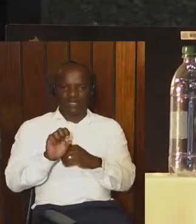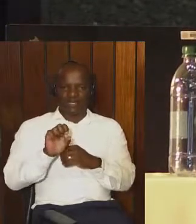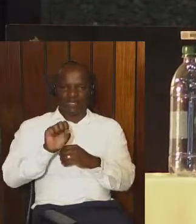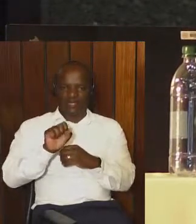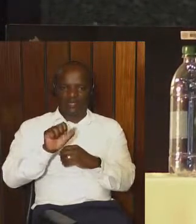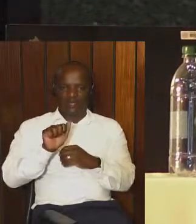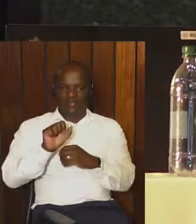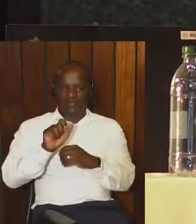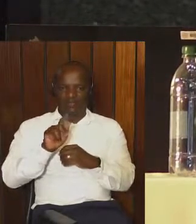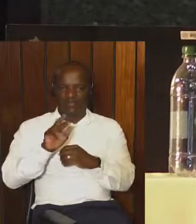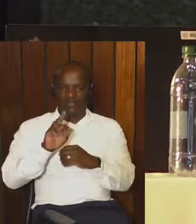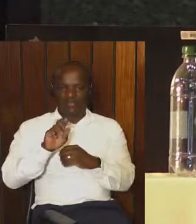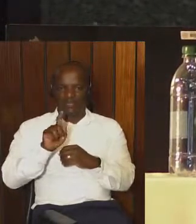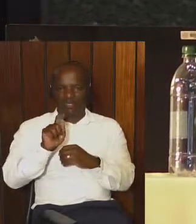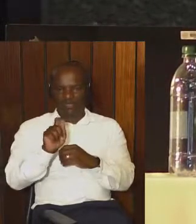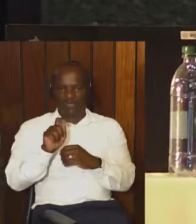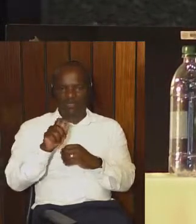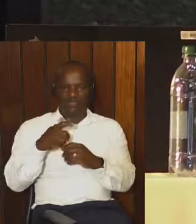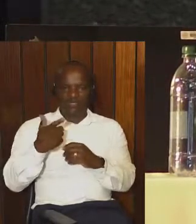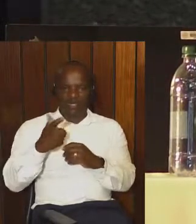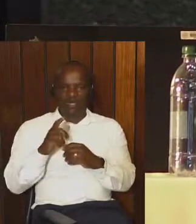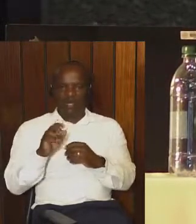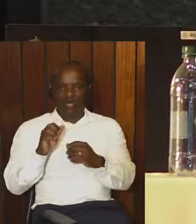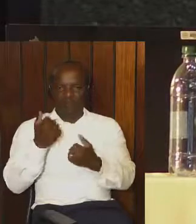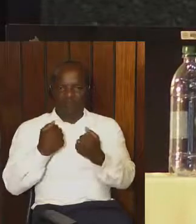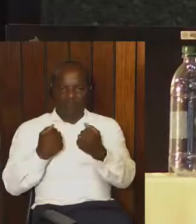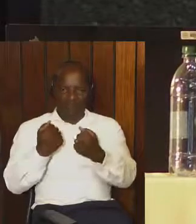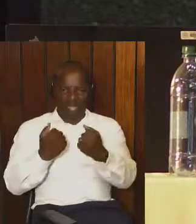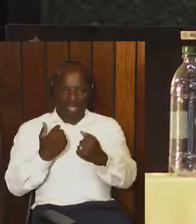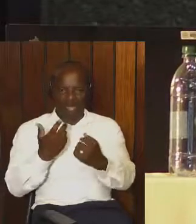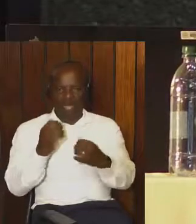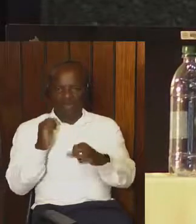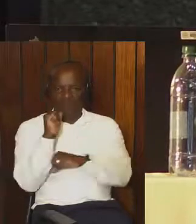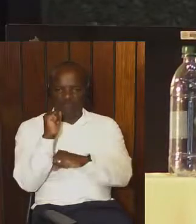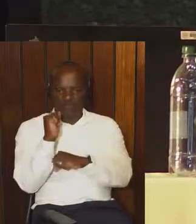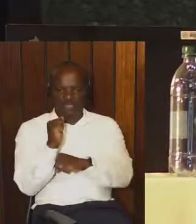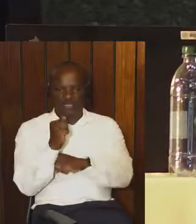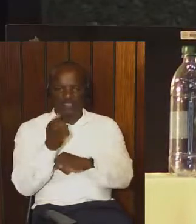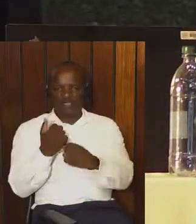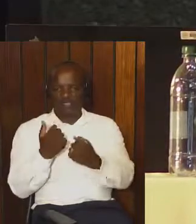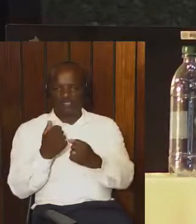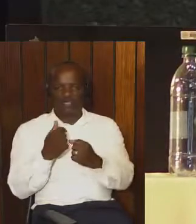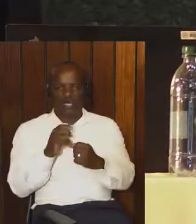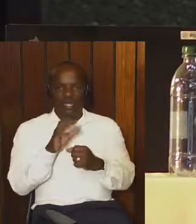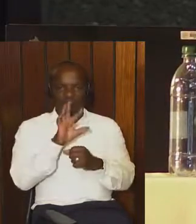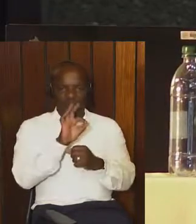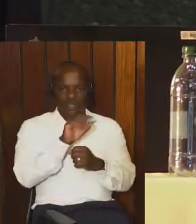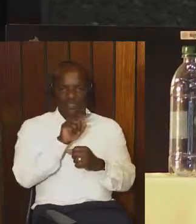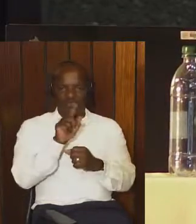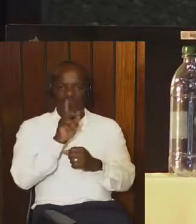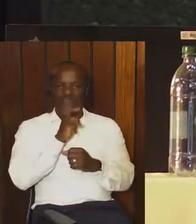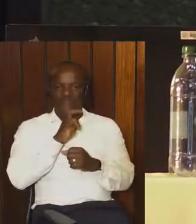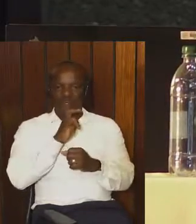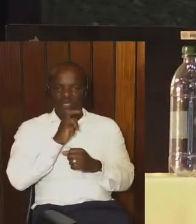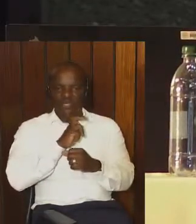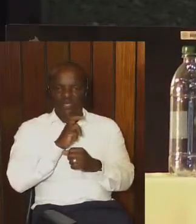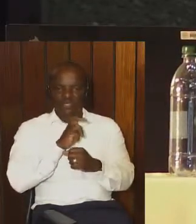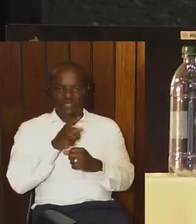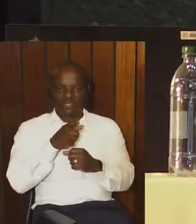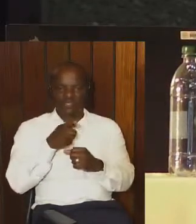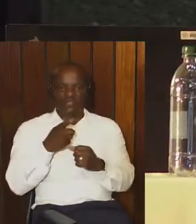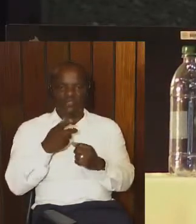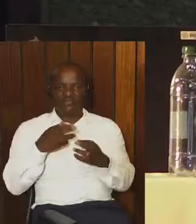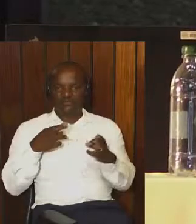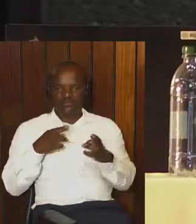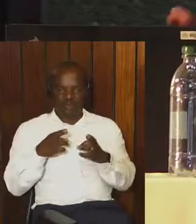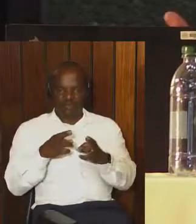dealing with damaged roads. But in addition, during the week, the colleagues from the regions are dealing with the road.